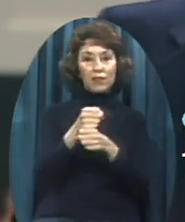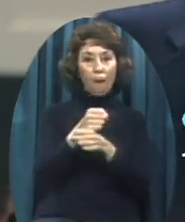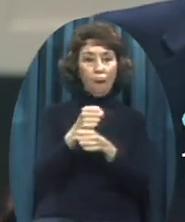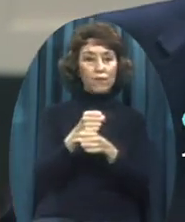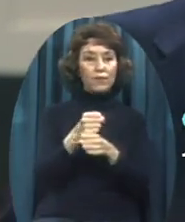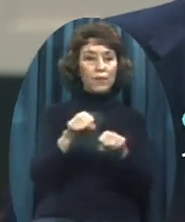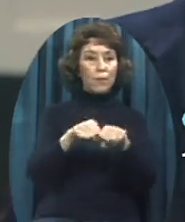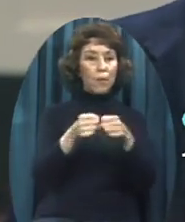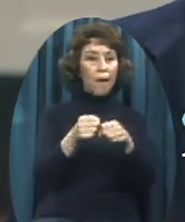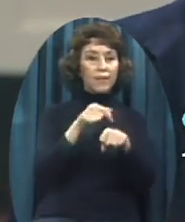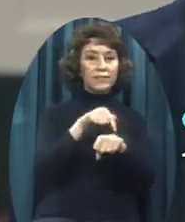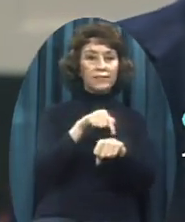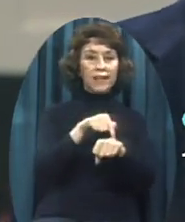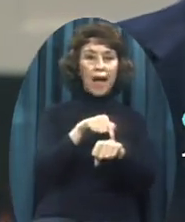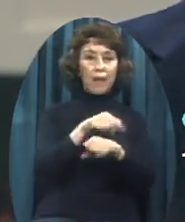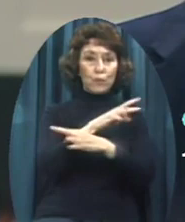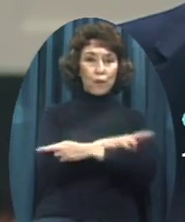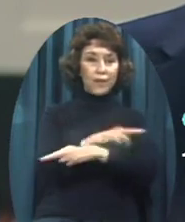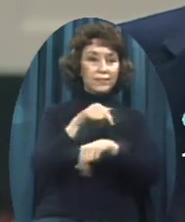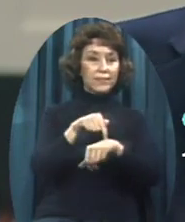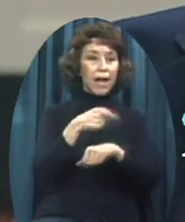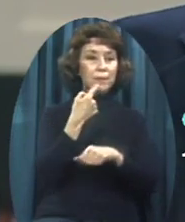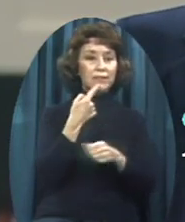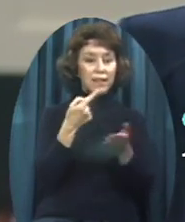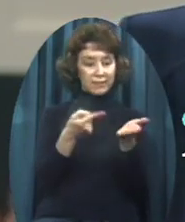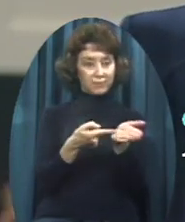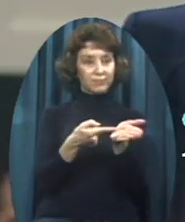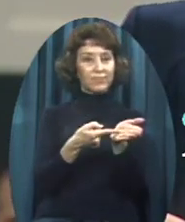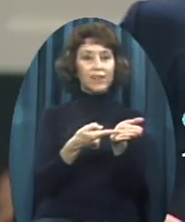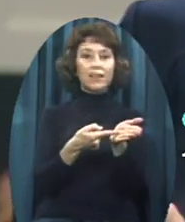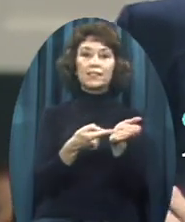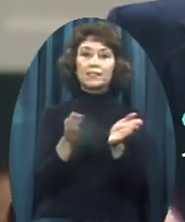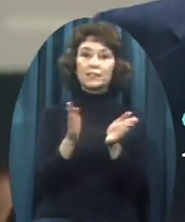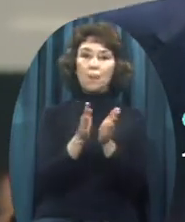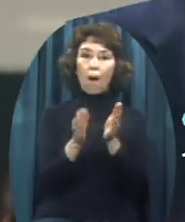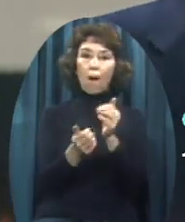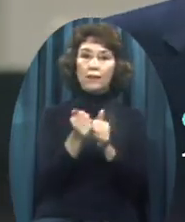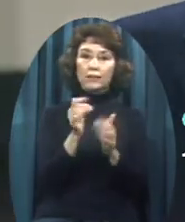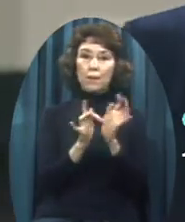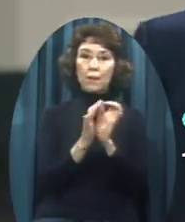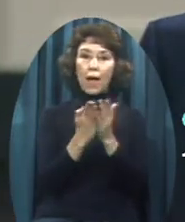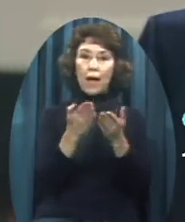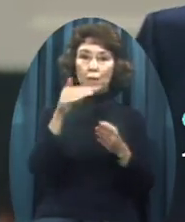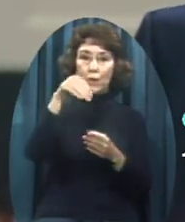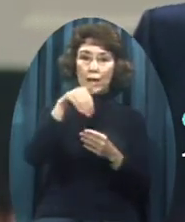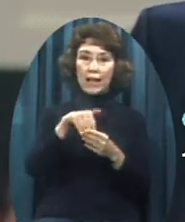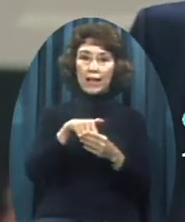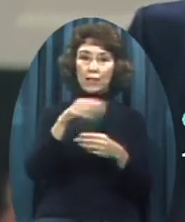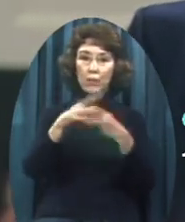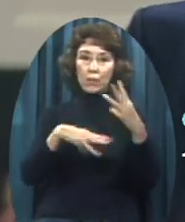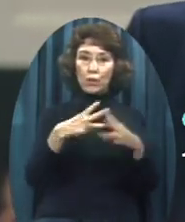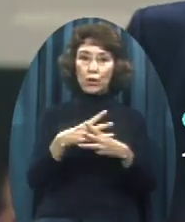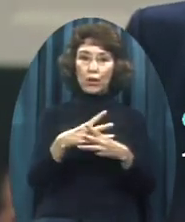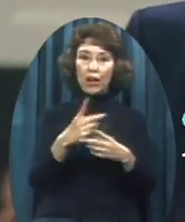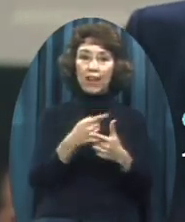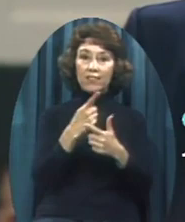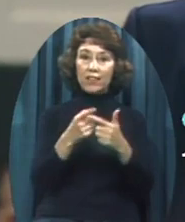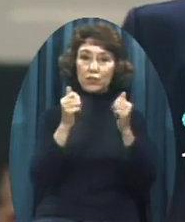the plan of the office and say, that is the smallest Bible in the world, and a good soul-winning conversation begins.